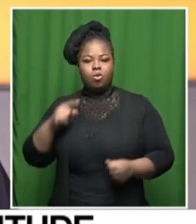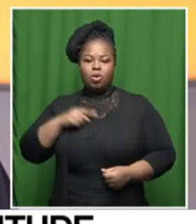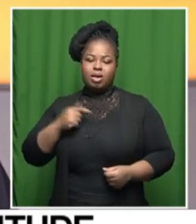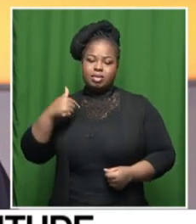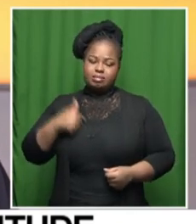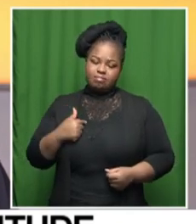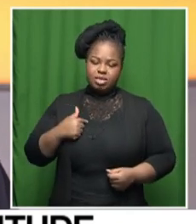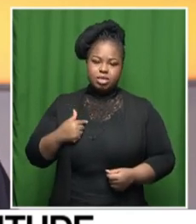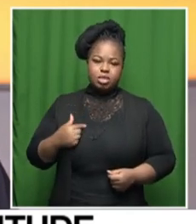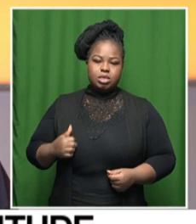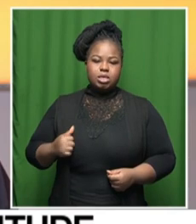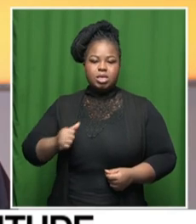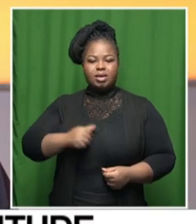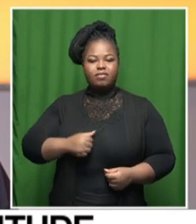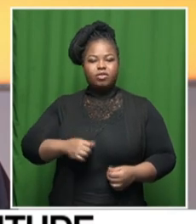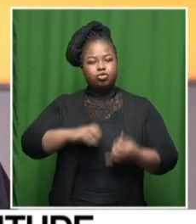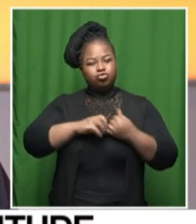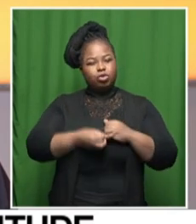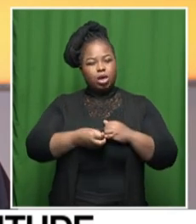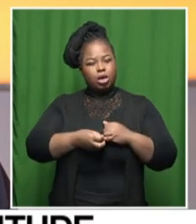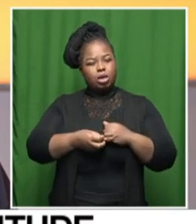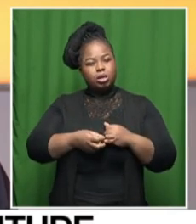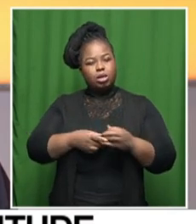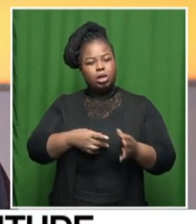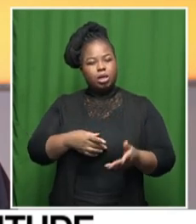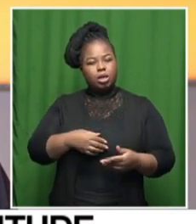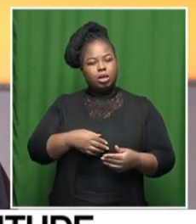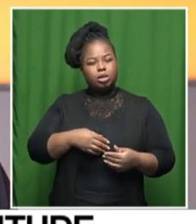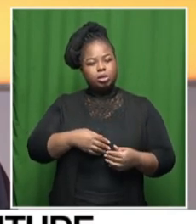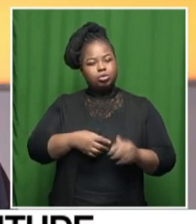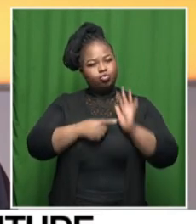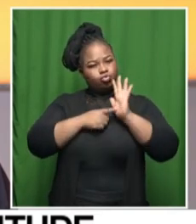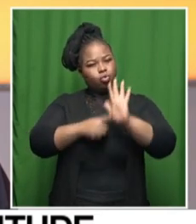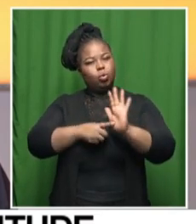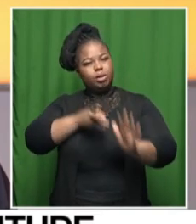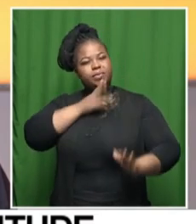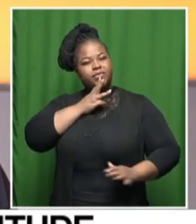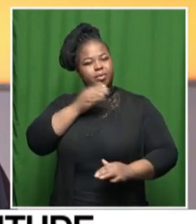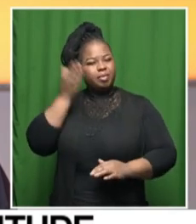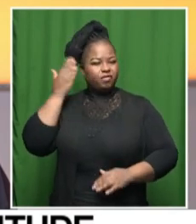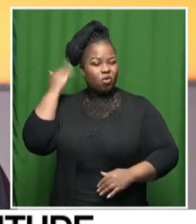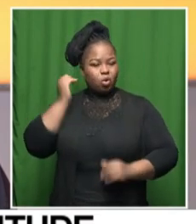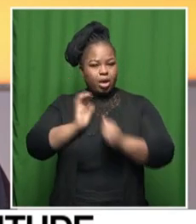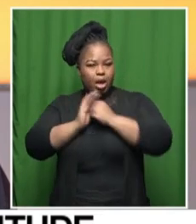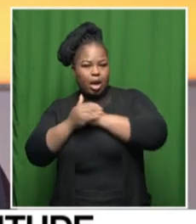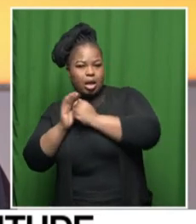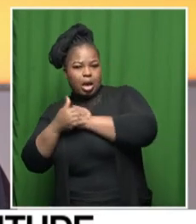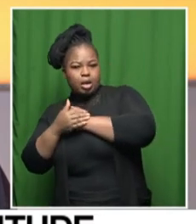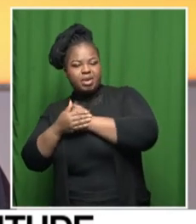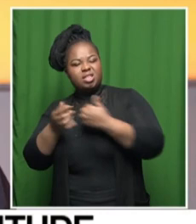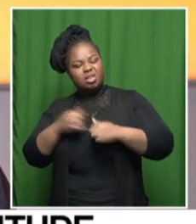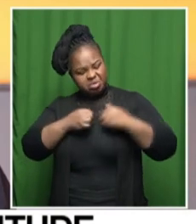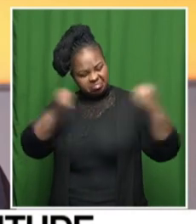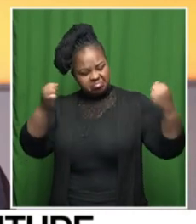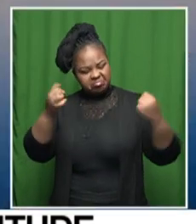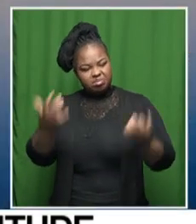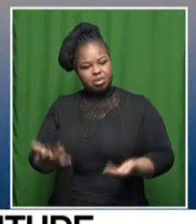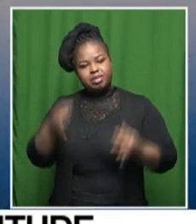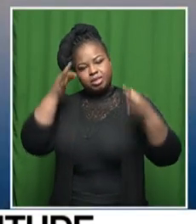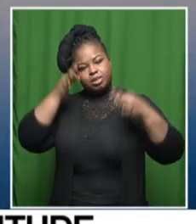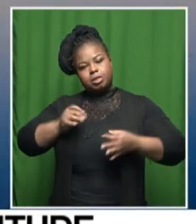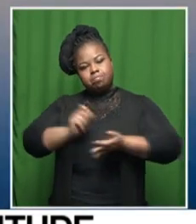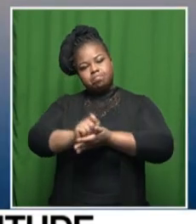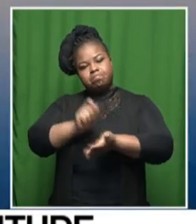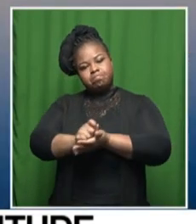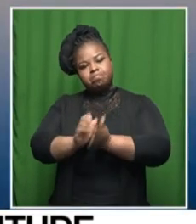had to unmask a lot of things that I had concealed in the past in the book. So yeah, that's why I decided to write it. And I